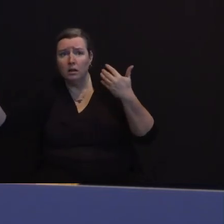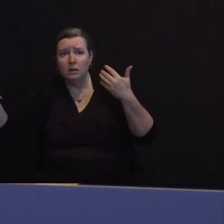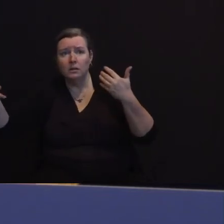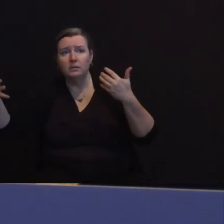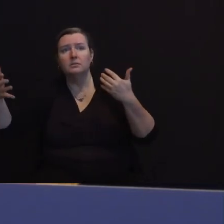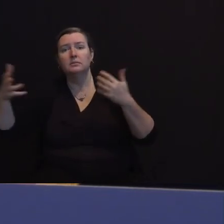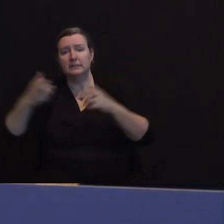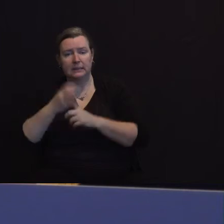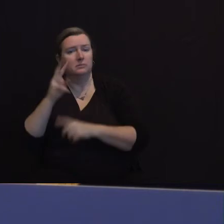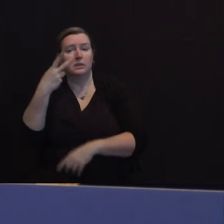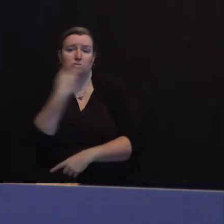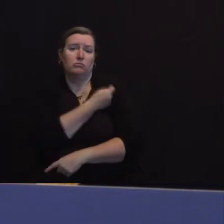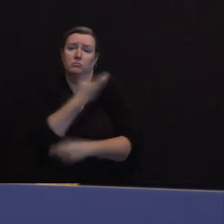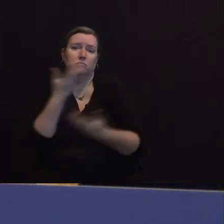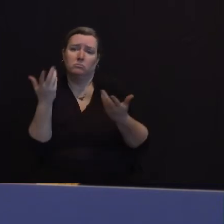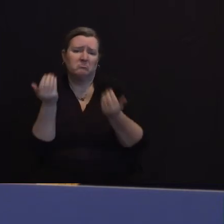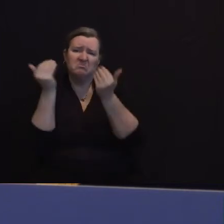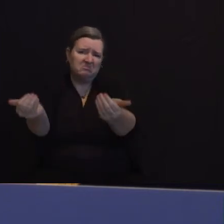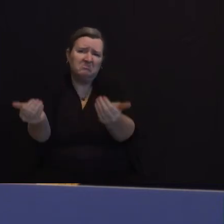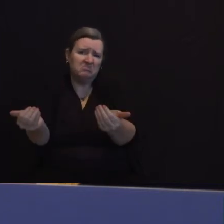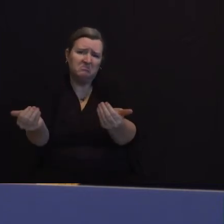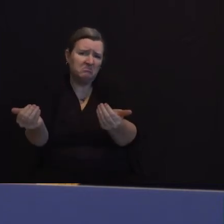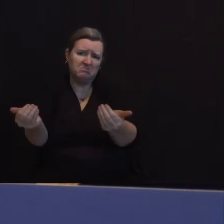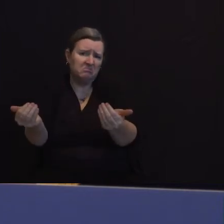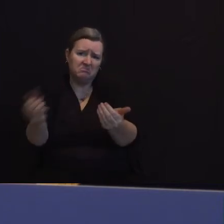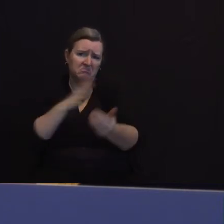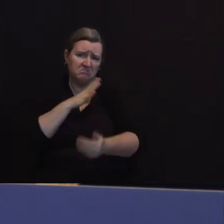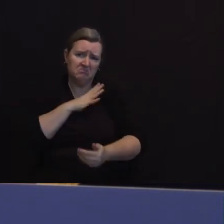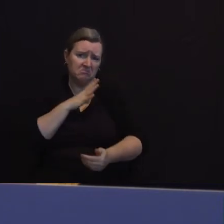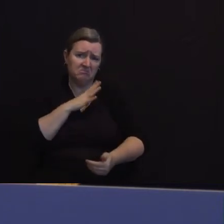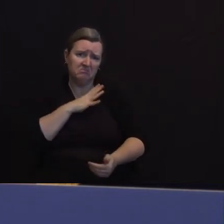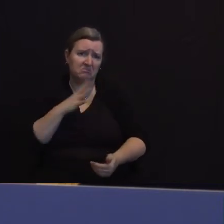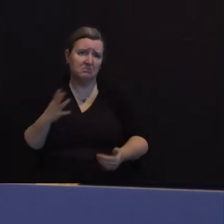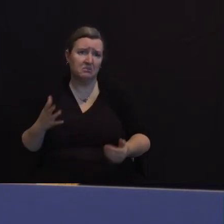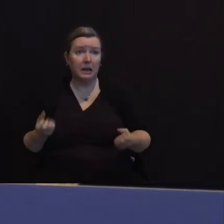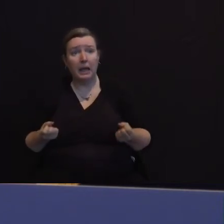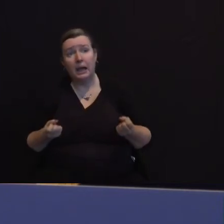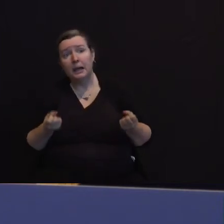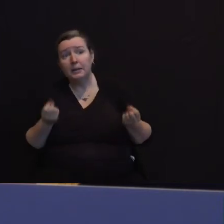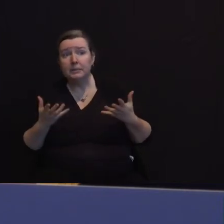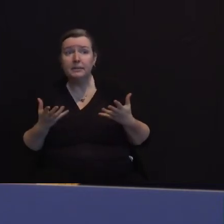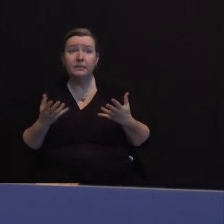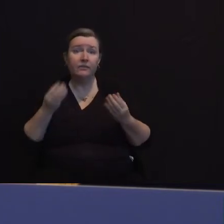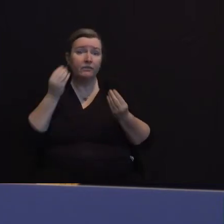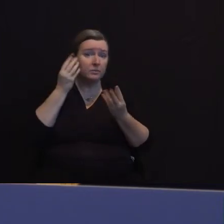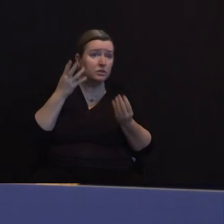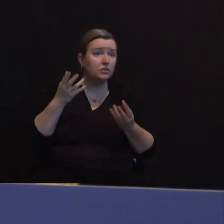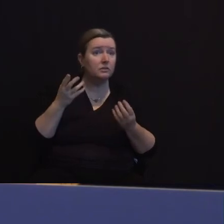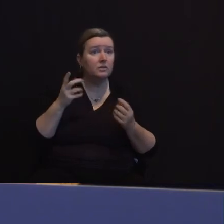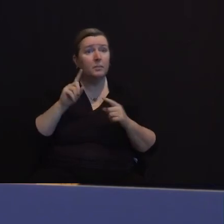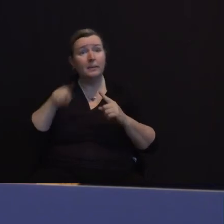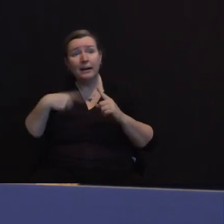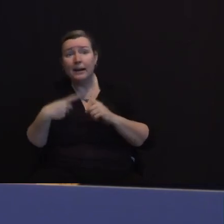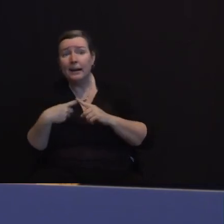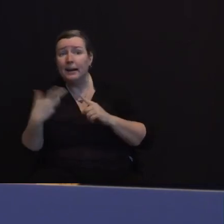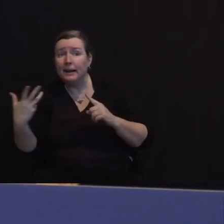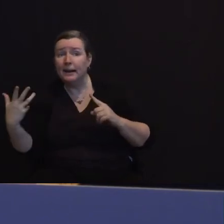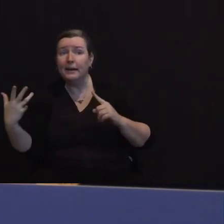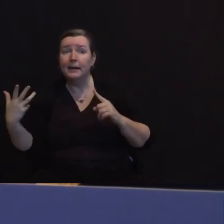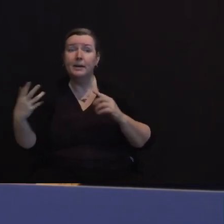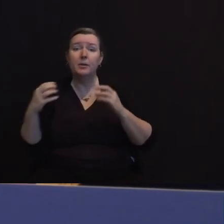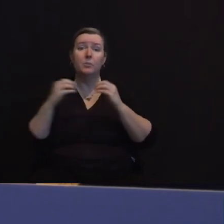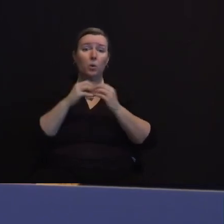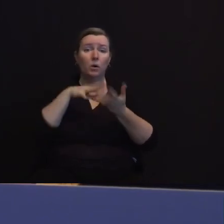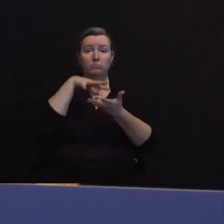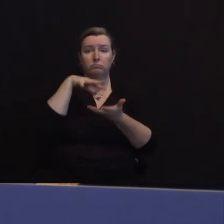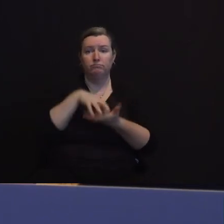don't know how much data they have on the actual efficacy, between getting it at 3 weeks or 4 weeks or 6 weeks, because I don't think there are enough numbers in there.